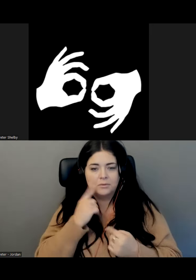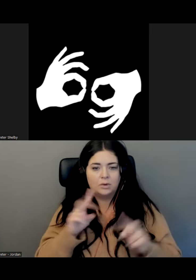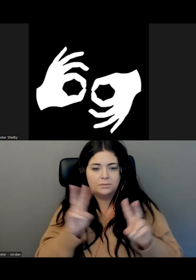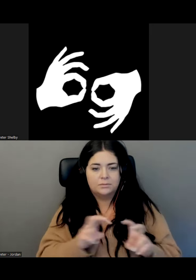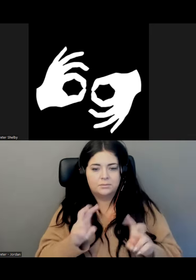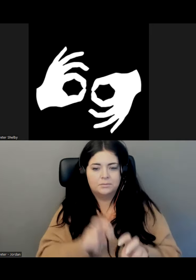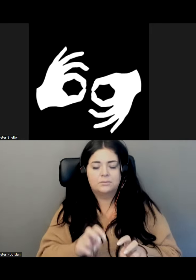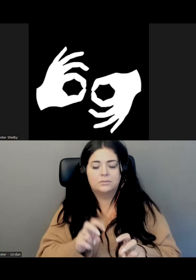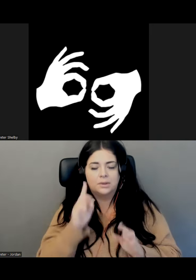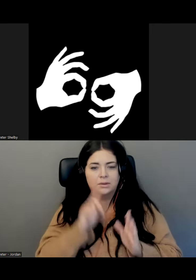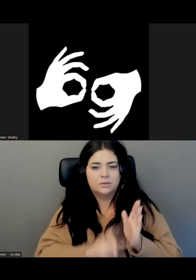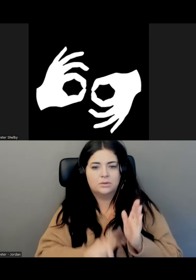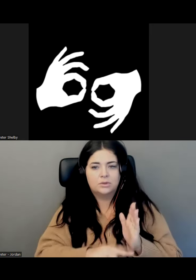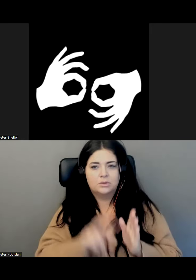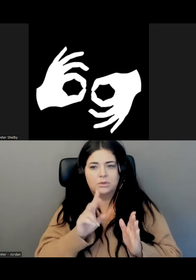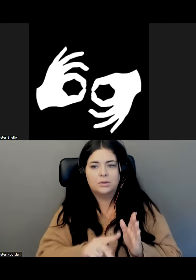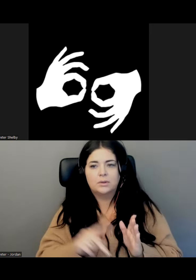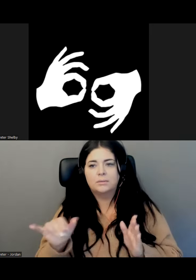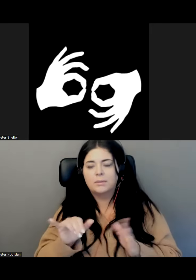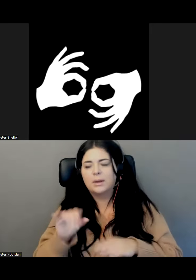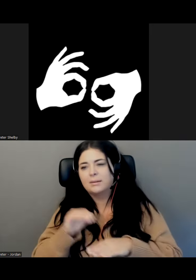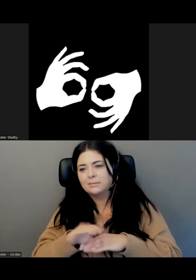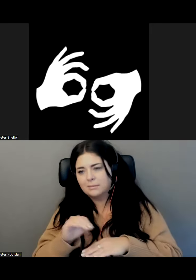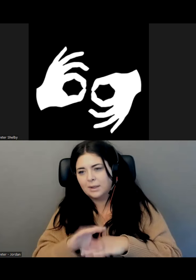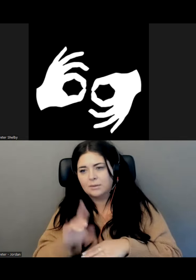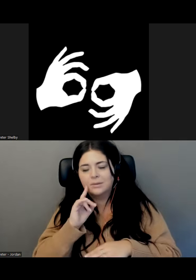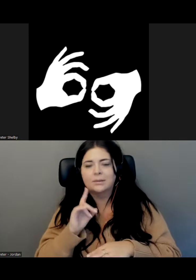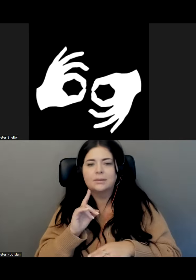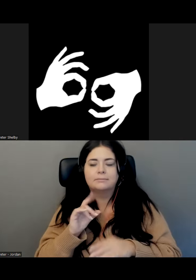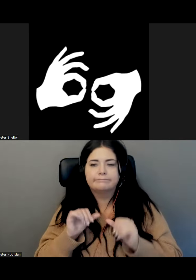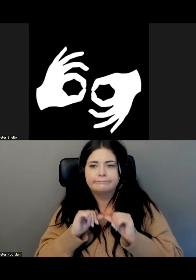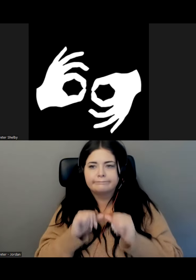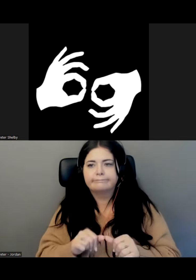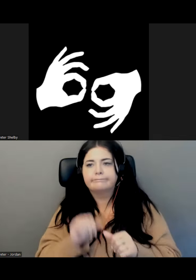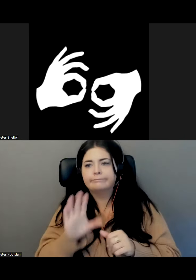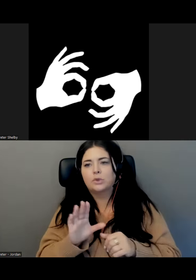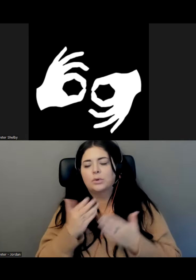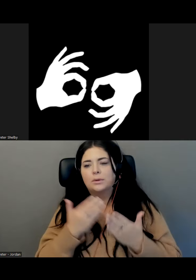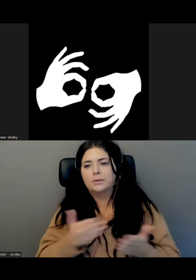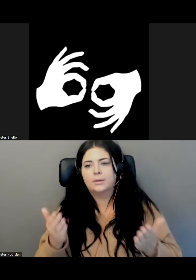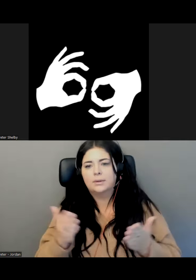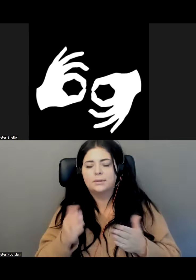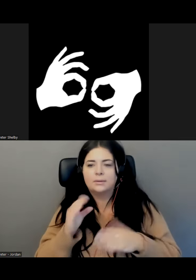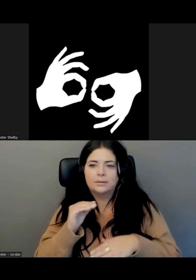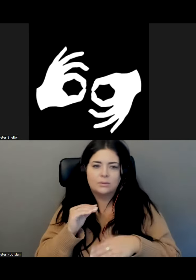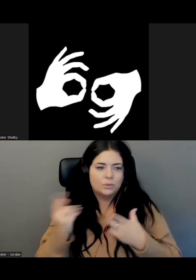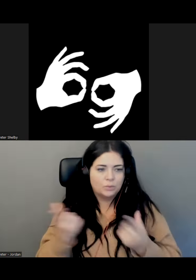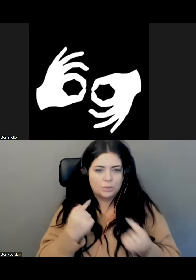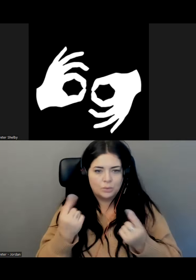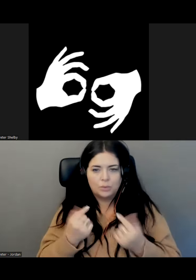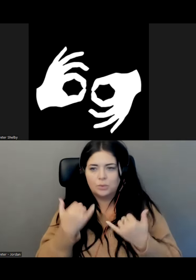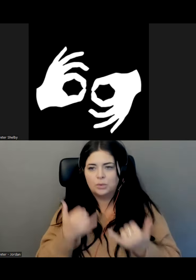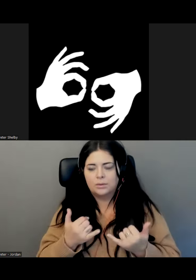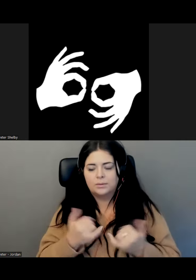rechecks, but for counseling and maintenance and support and advice on where you should be at